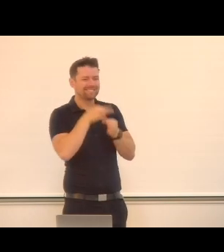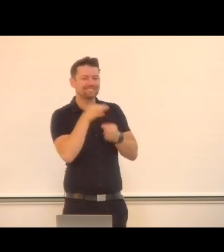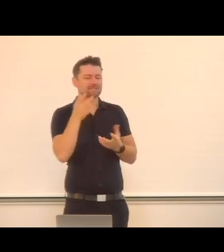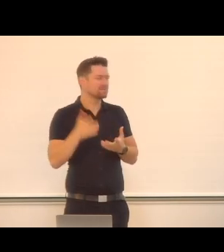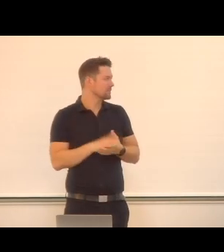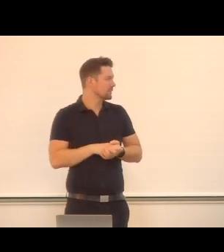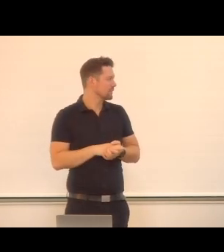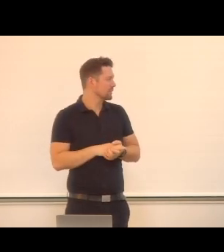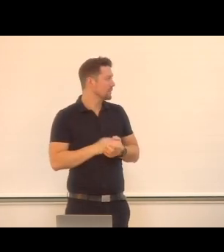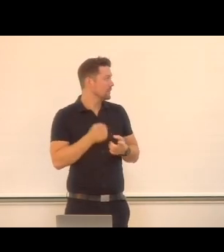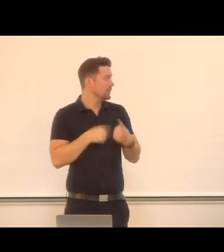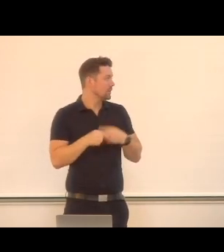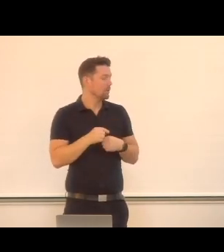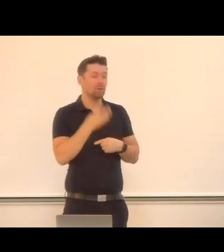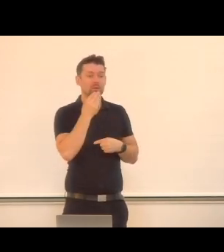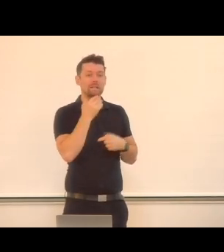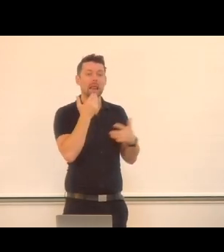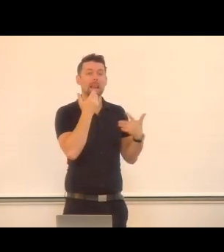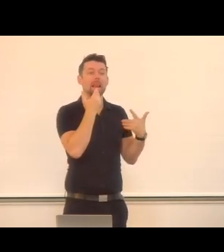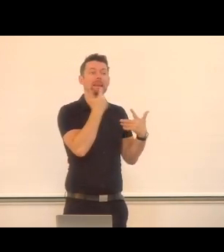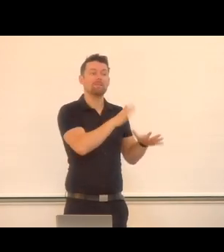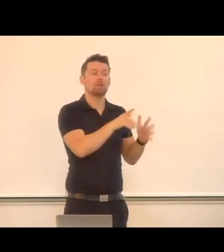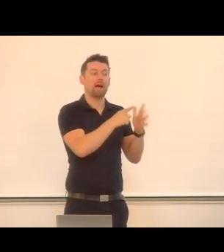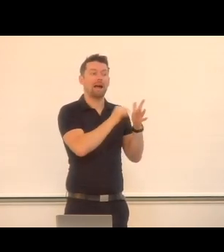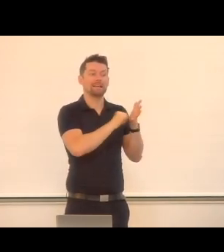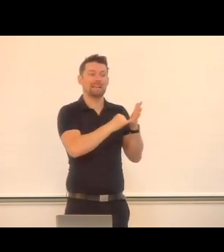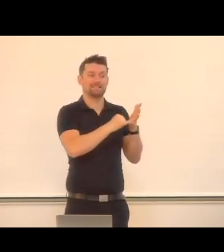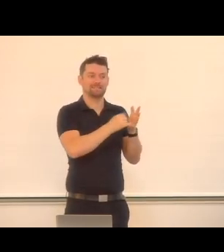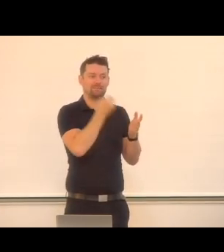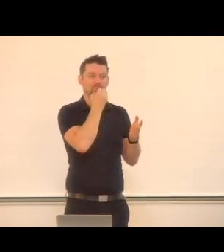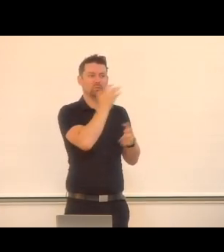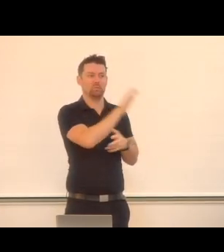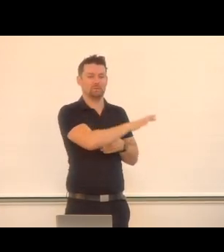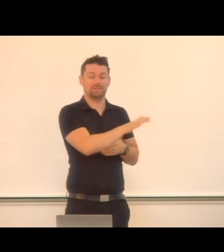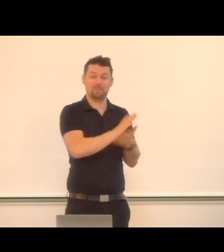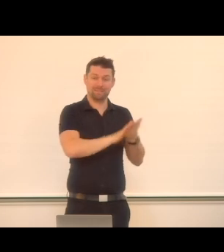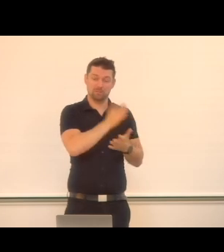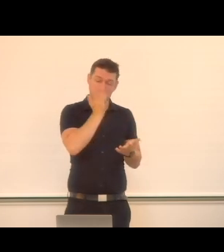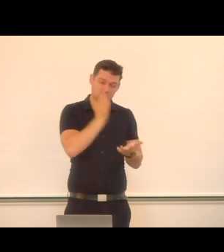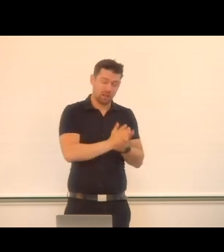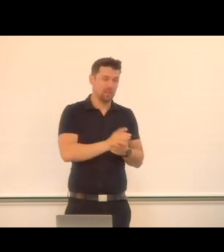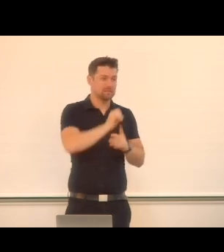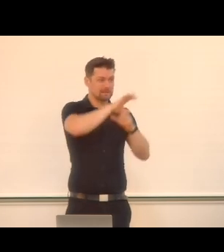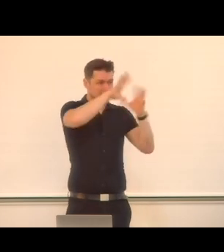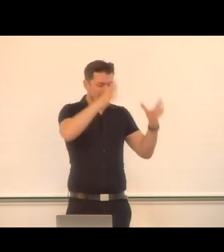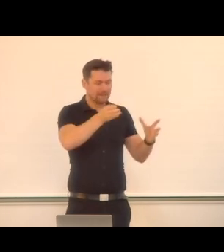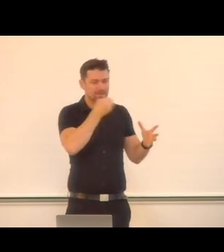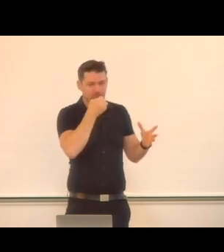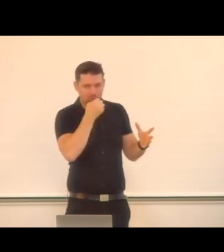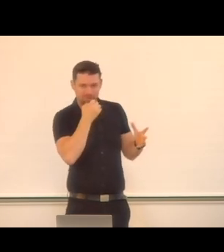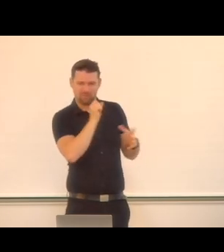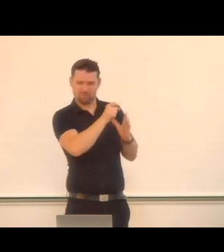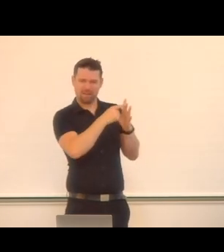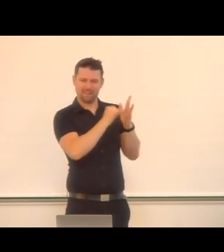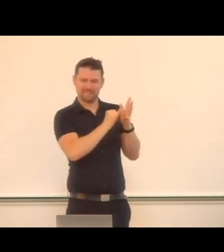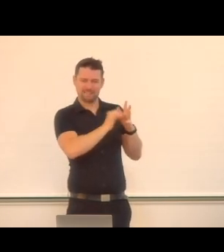we also were using leftover food from the ISS program. So it was all the same space food that the ISS astronauts eat and